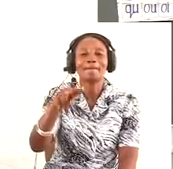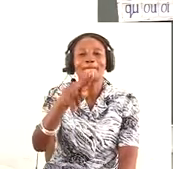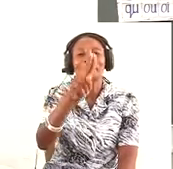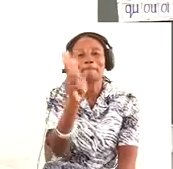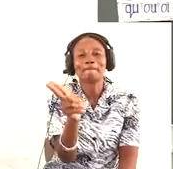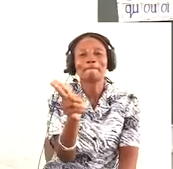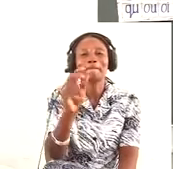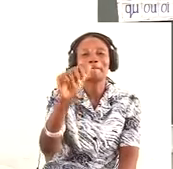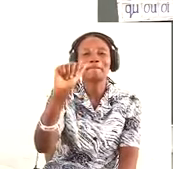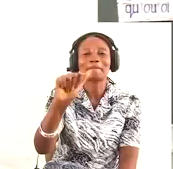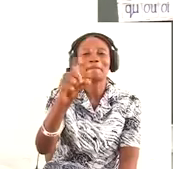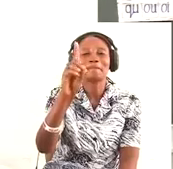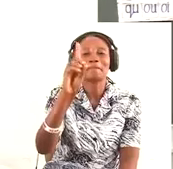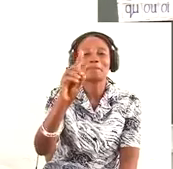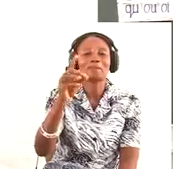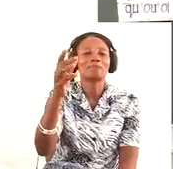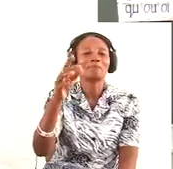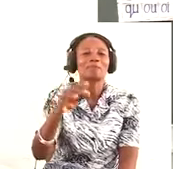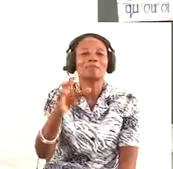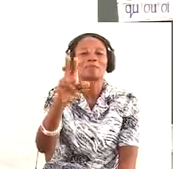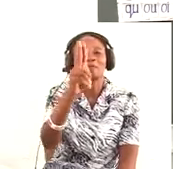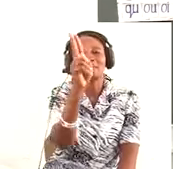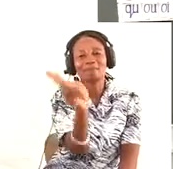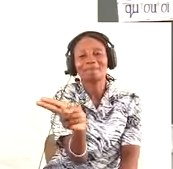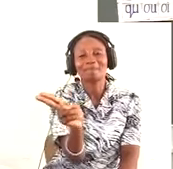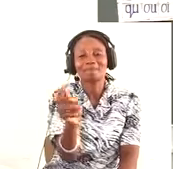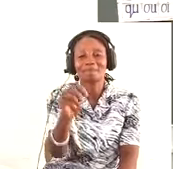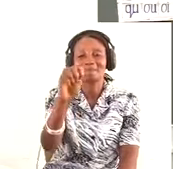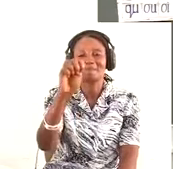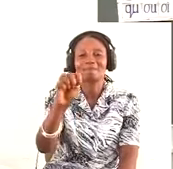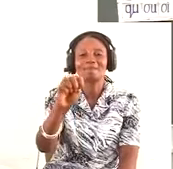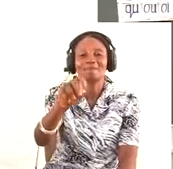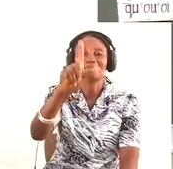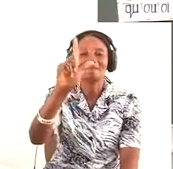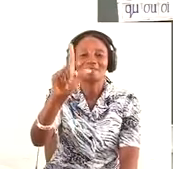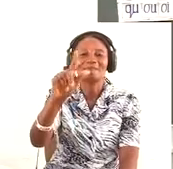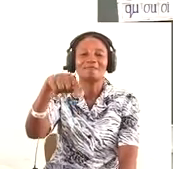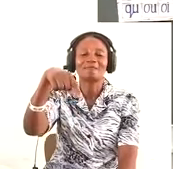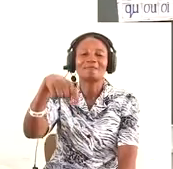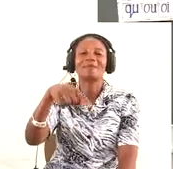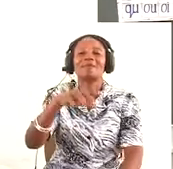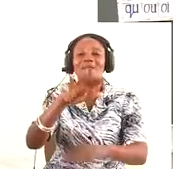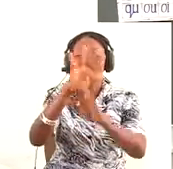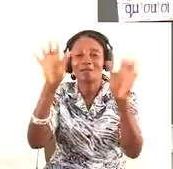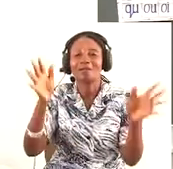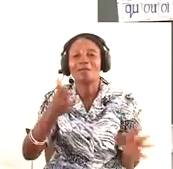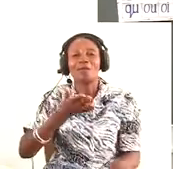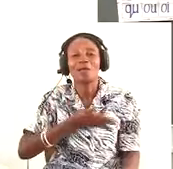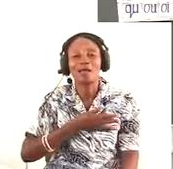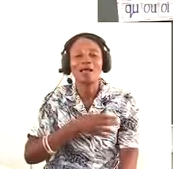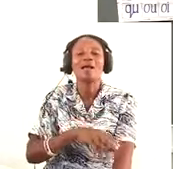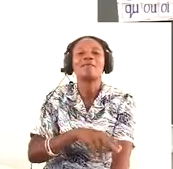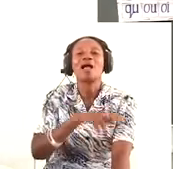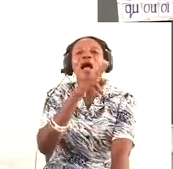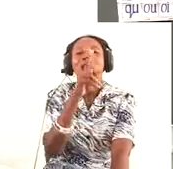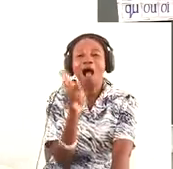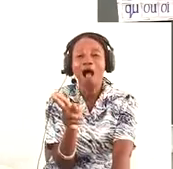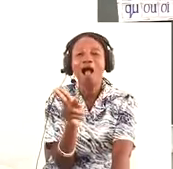Hard. And the last one is what? Help. They all have the